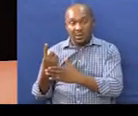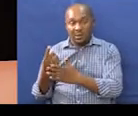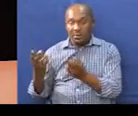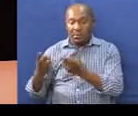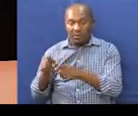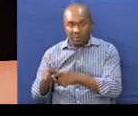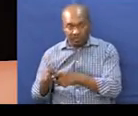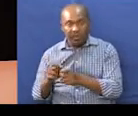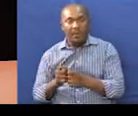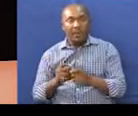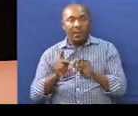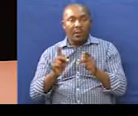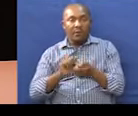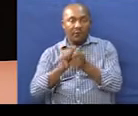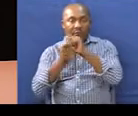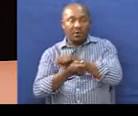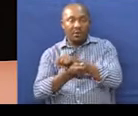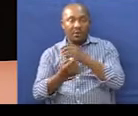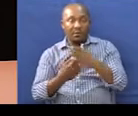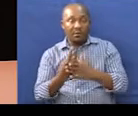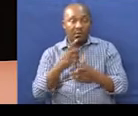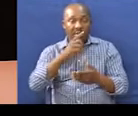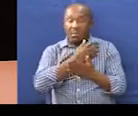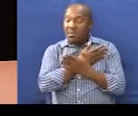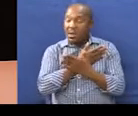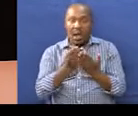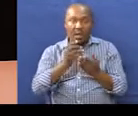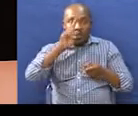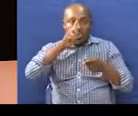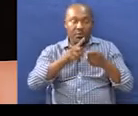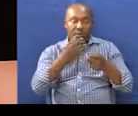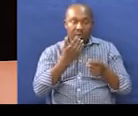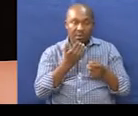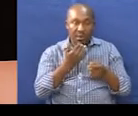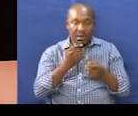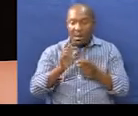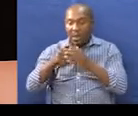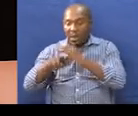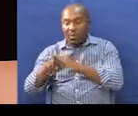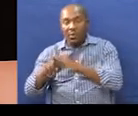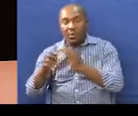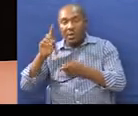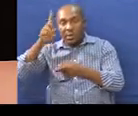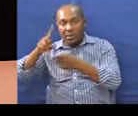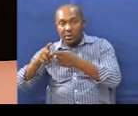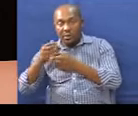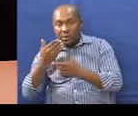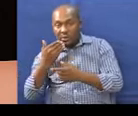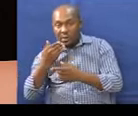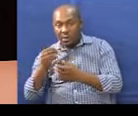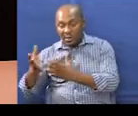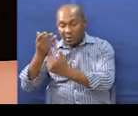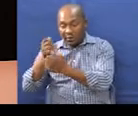You know, if we have already converted from non-reducing sugar to reducing sugar, you have already your reducing